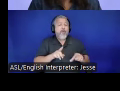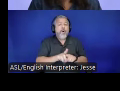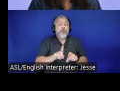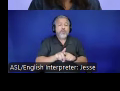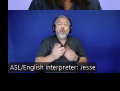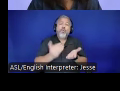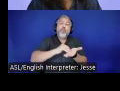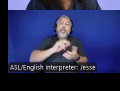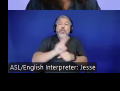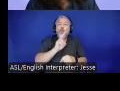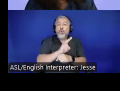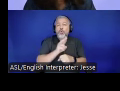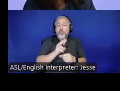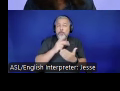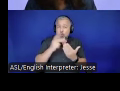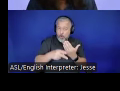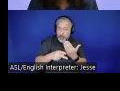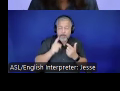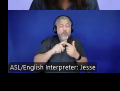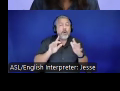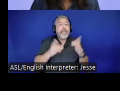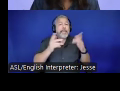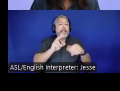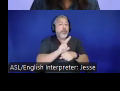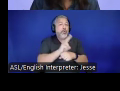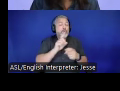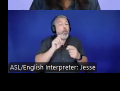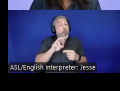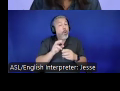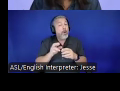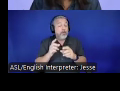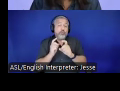or donated AT devices at low or no cost. And we have